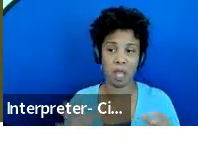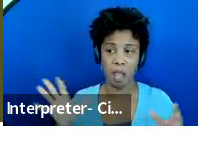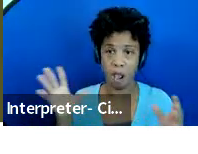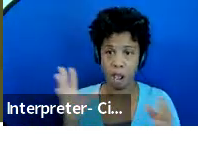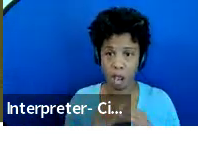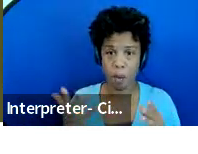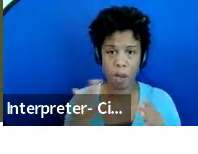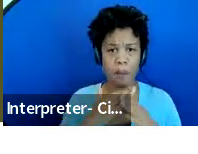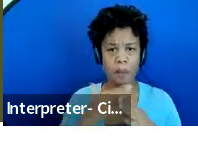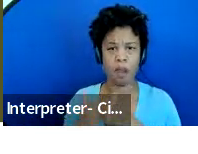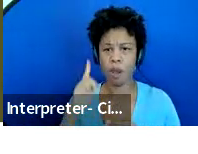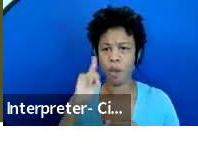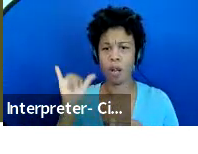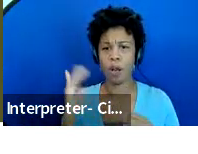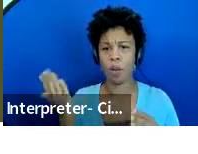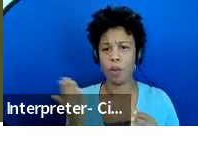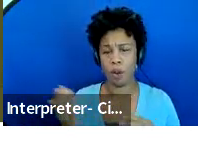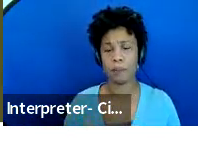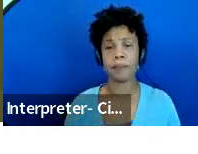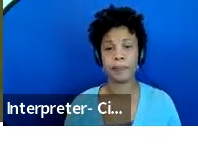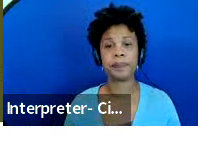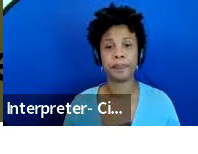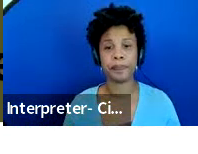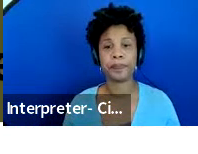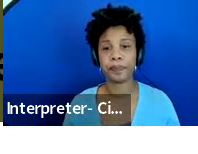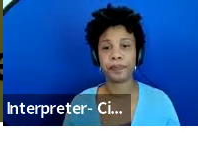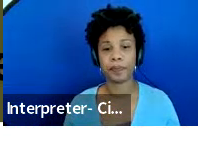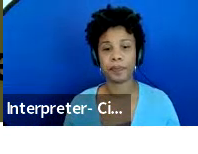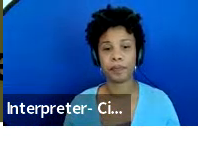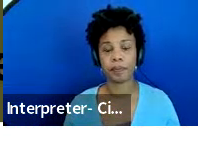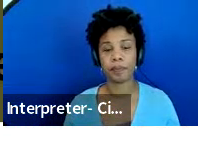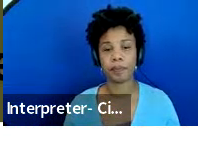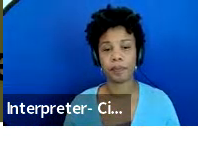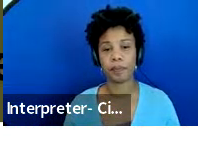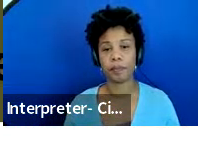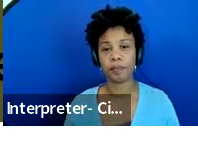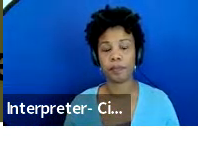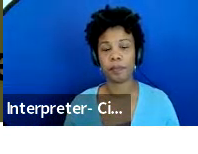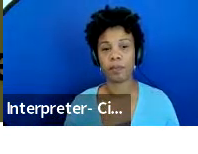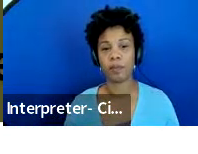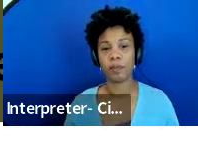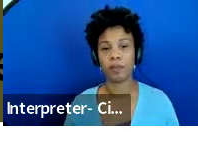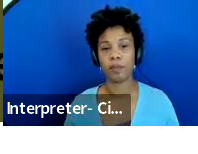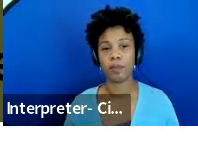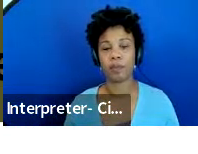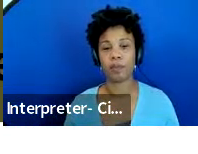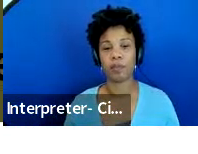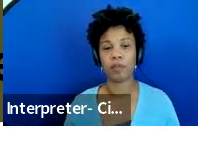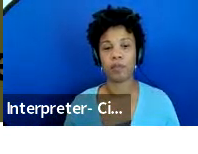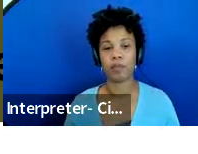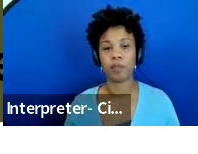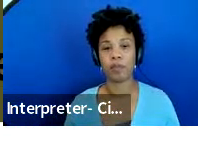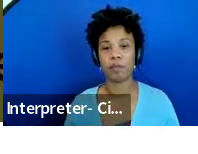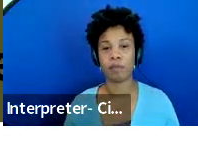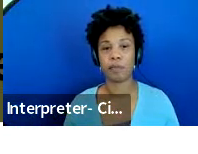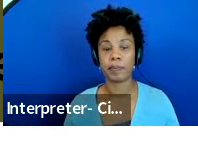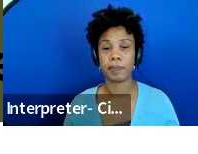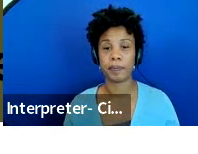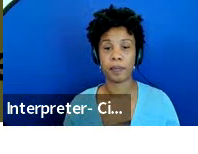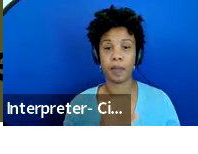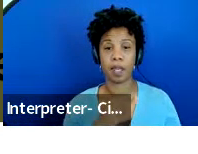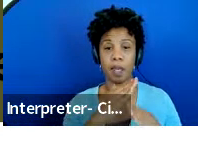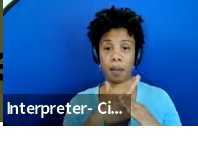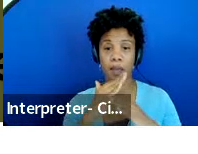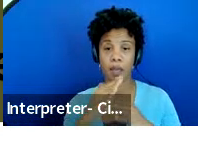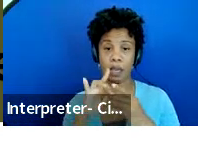accessible healthcare for persons with disabilities in Trinidad. So barriers are related to the healthcare system,